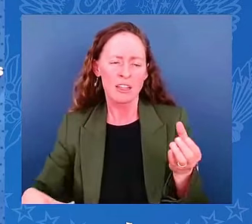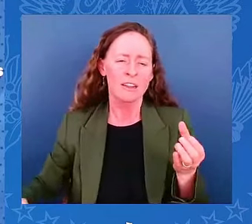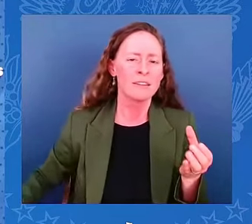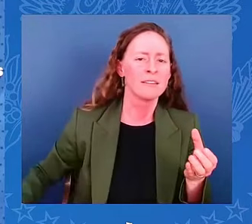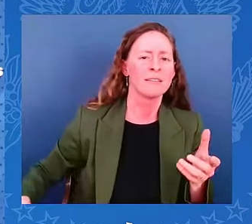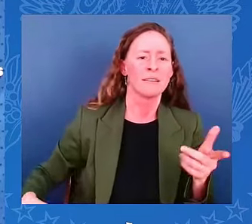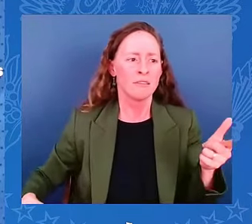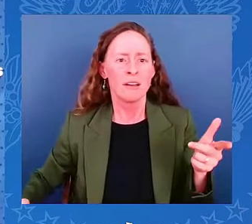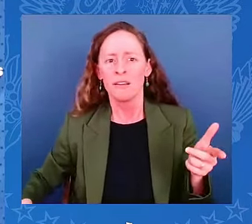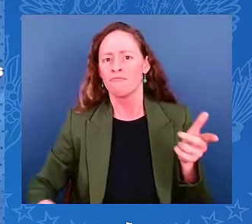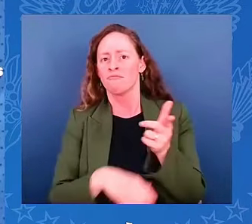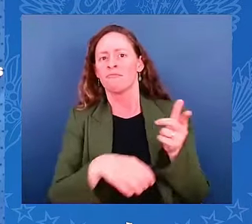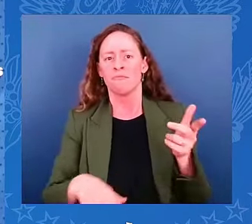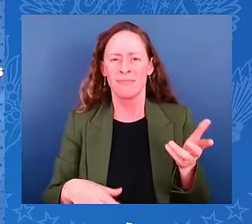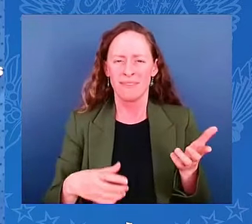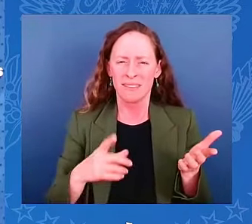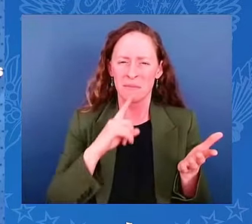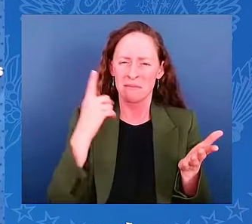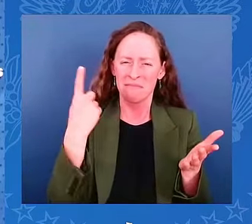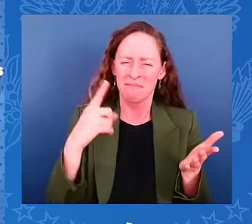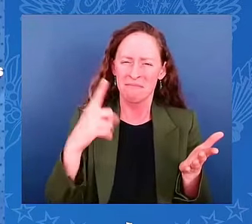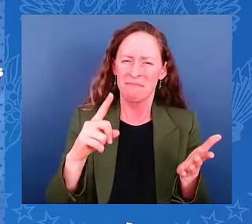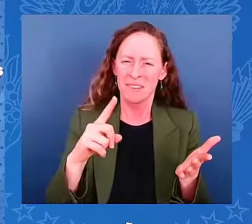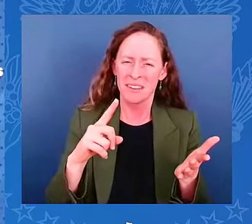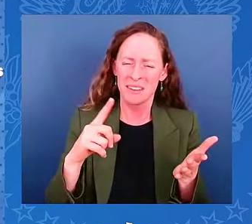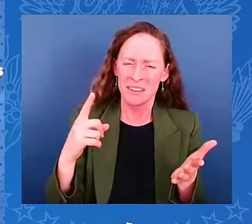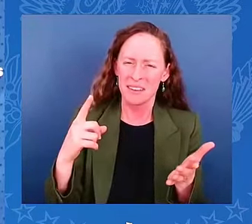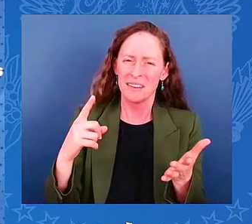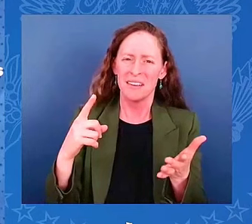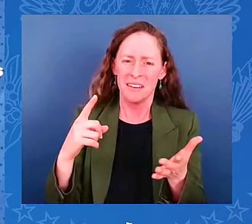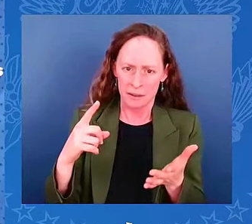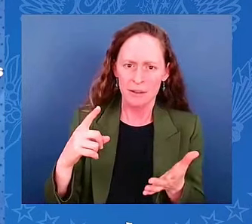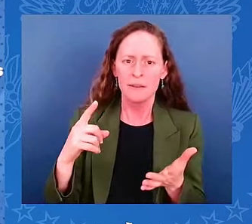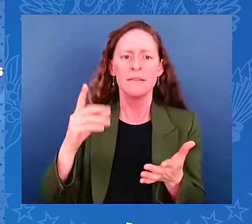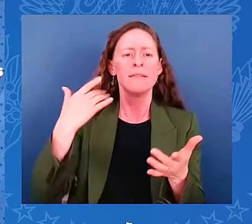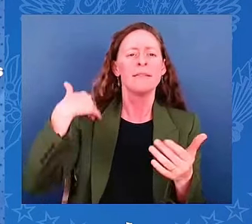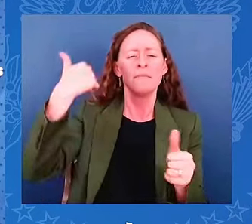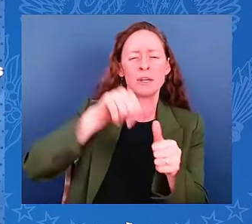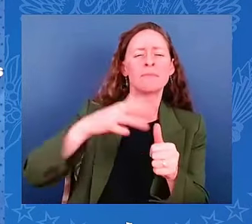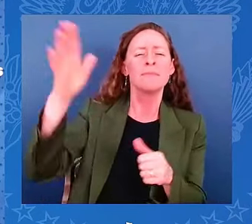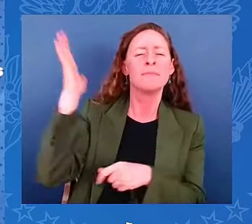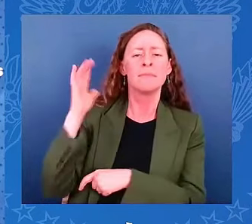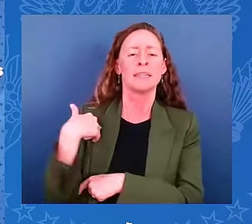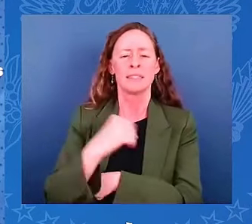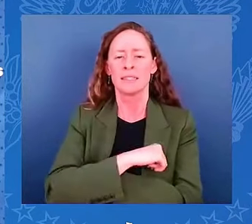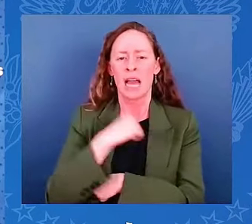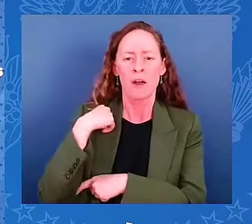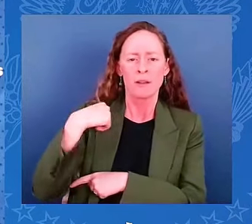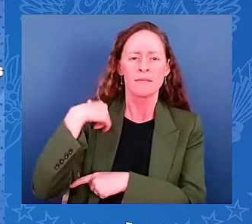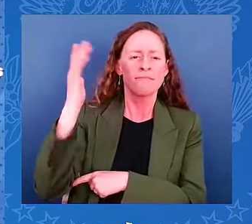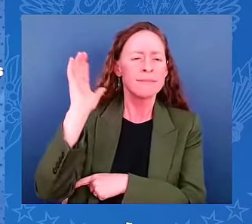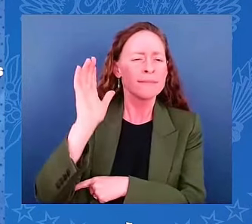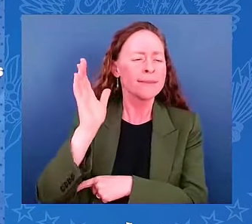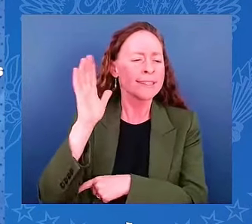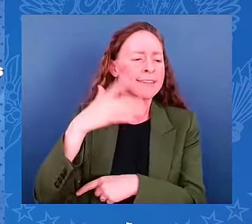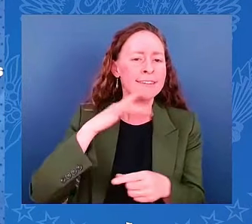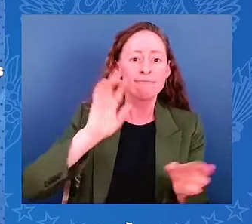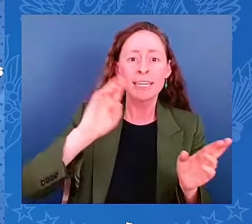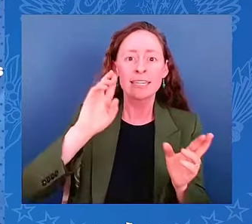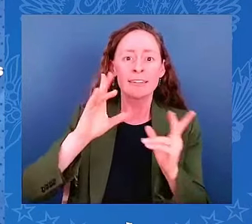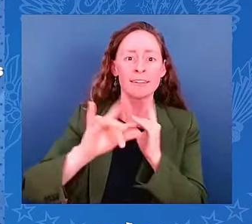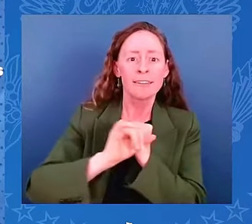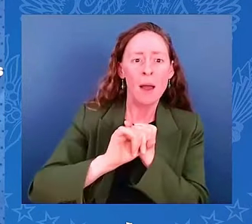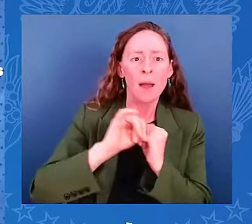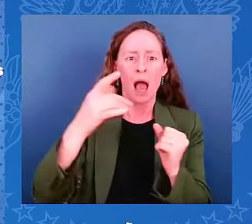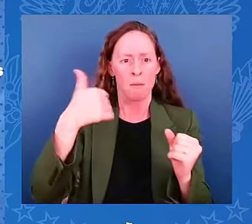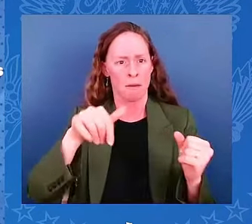was a senator, going through the wetlands of Delaware to meet all the people who were most upset with me, the fishermen and the hunters.